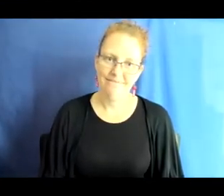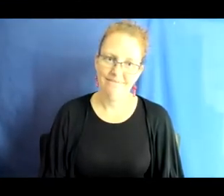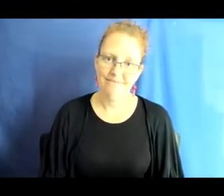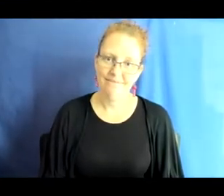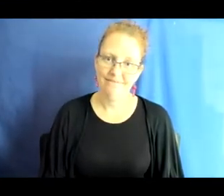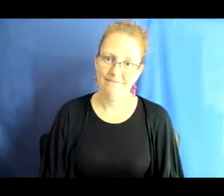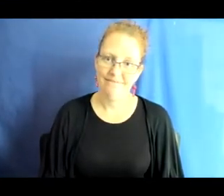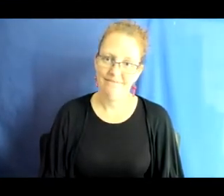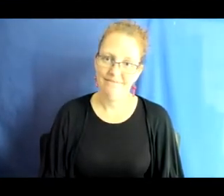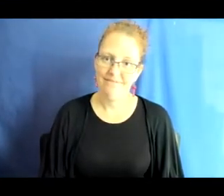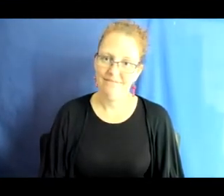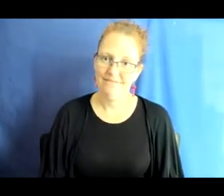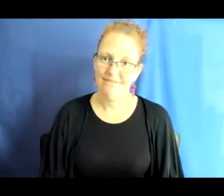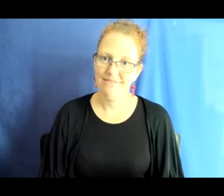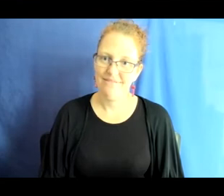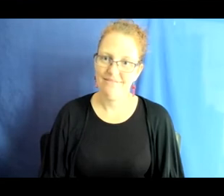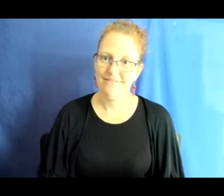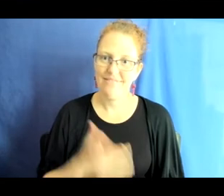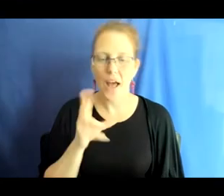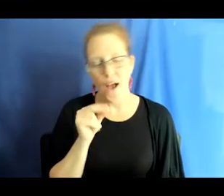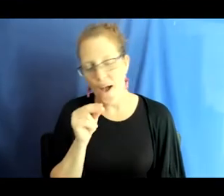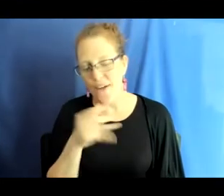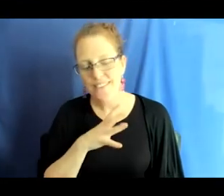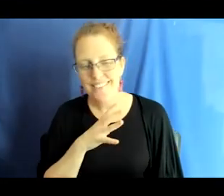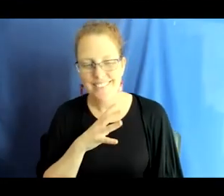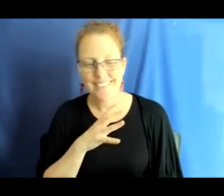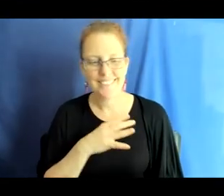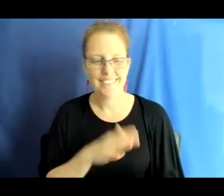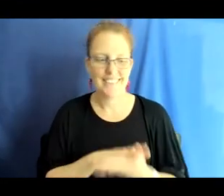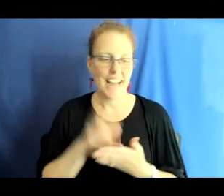Sorry, go ahead. No, it's just nice to hear. Just